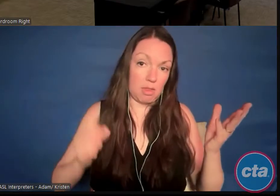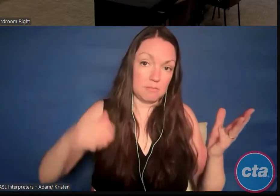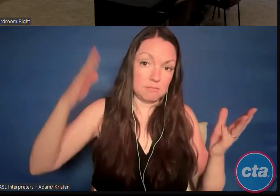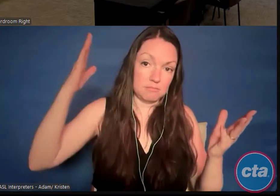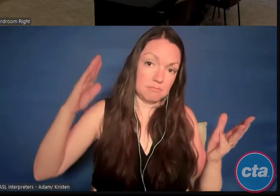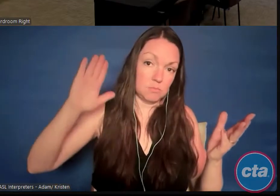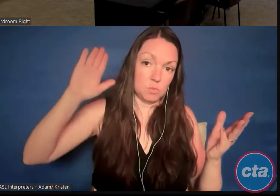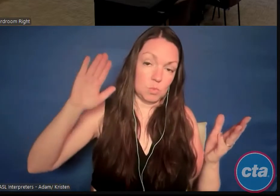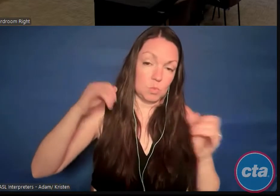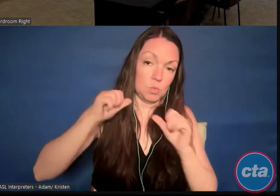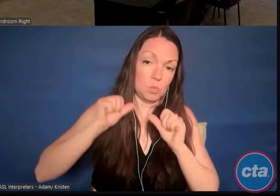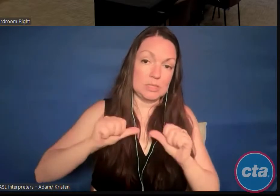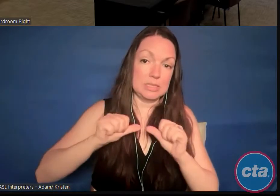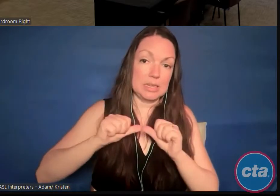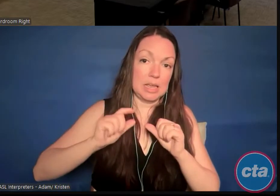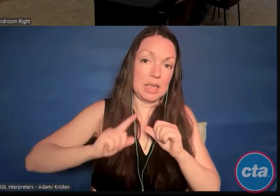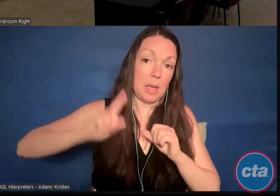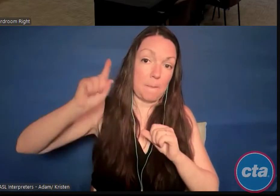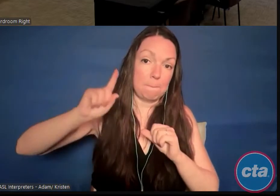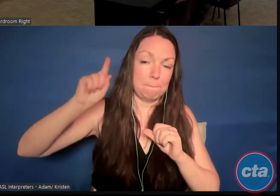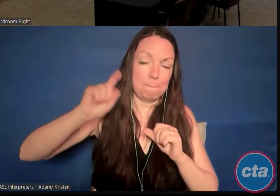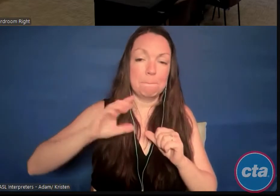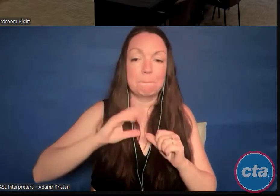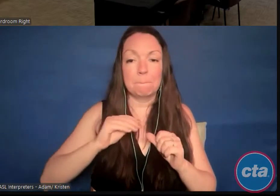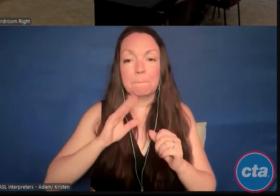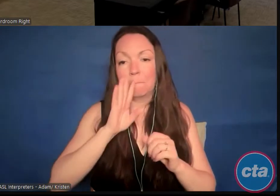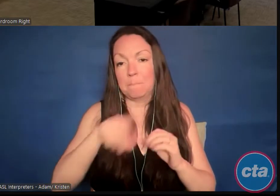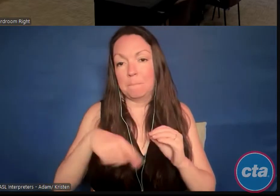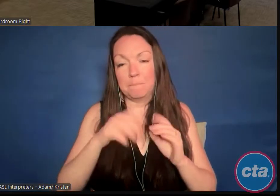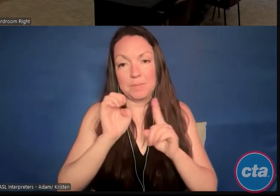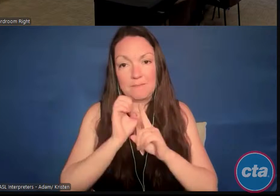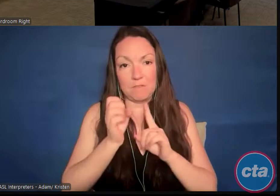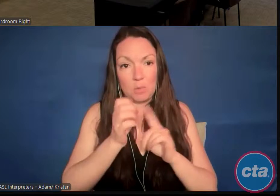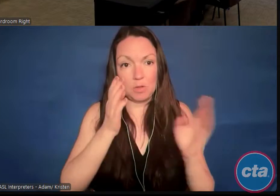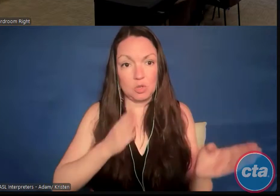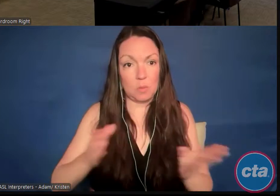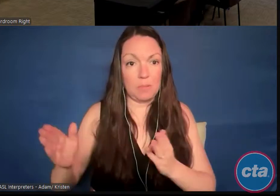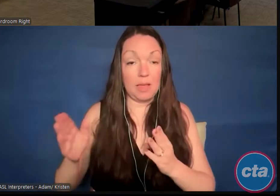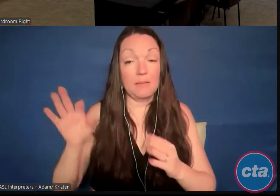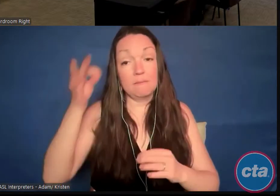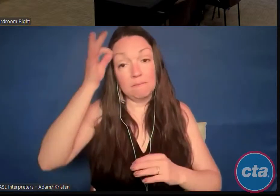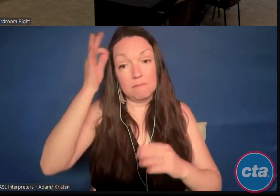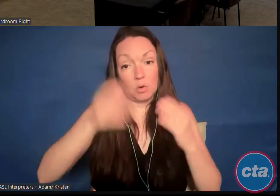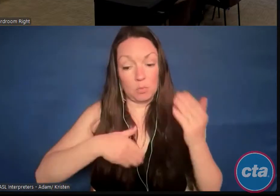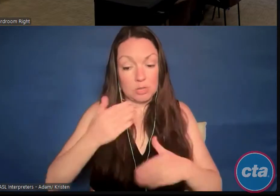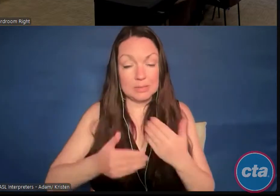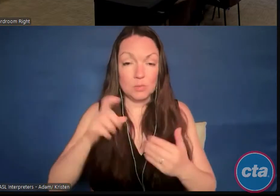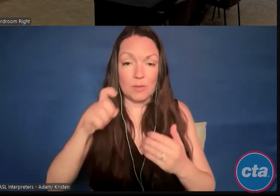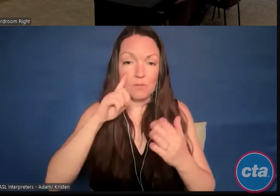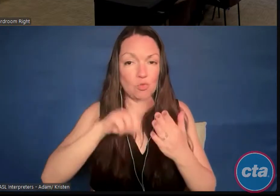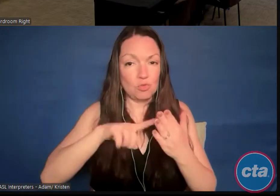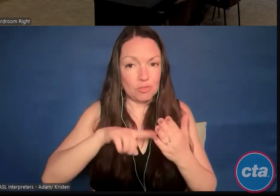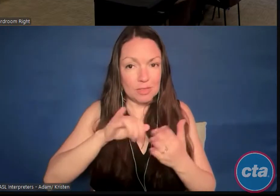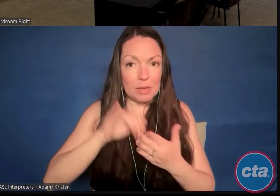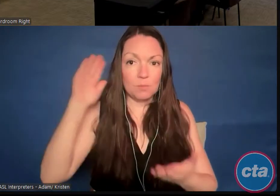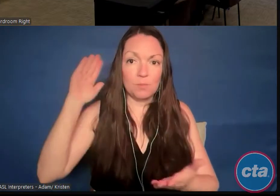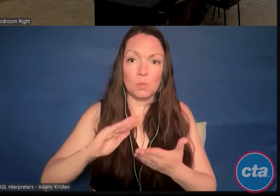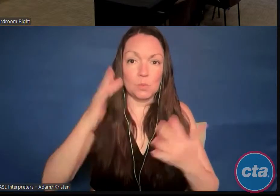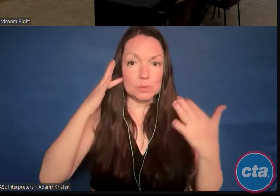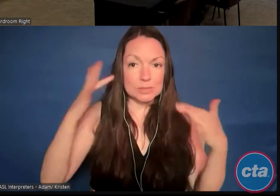we talk about our planning environmental considerations is that federal process. We have to look at that, right? How do we reduce the